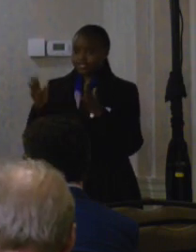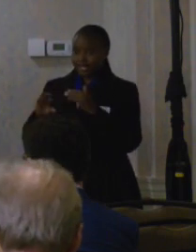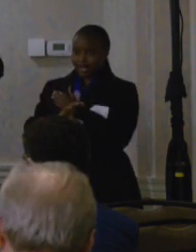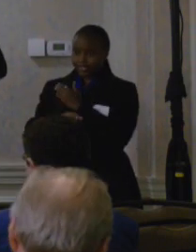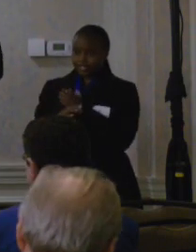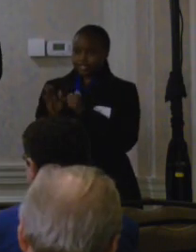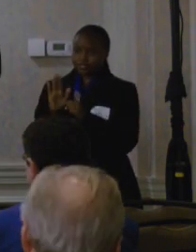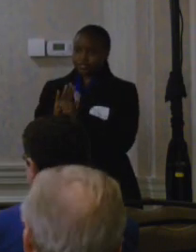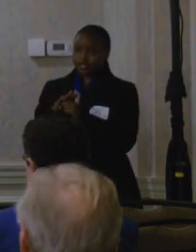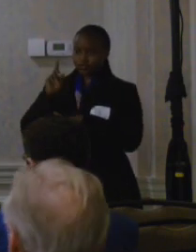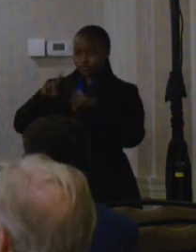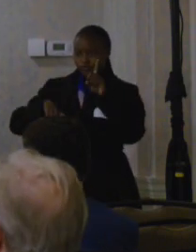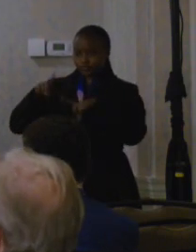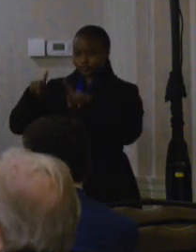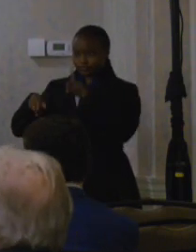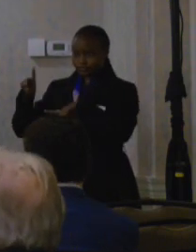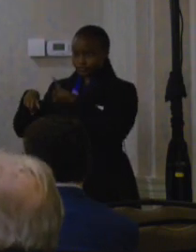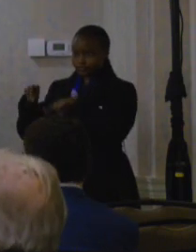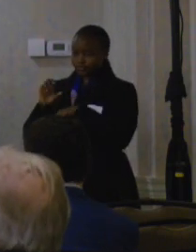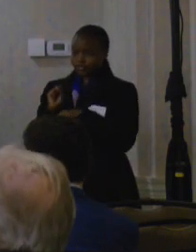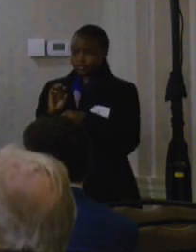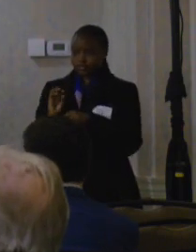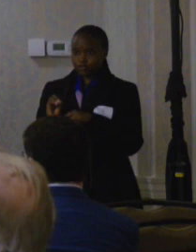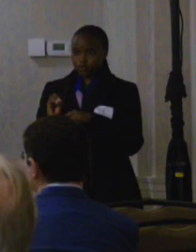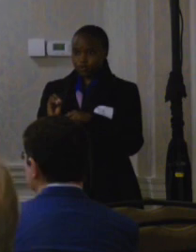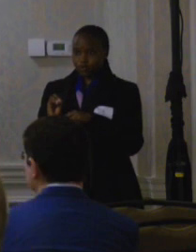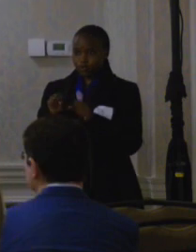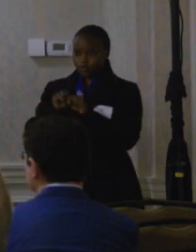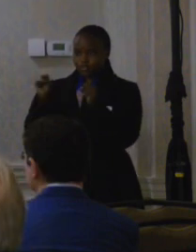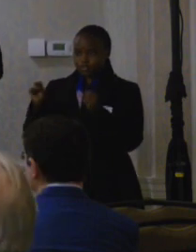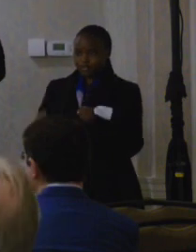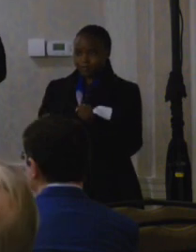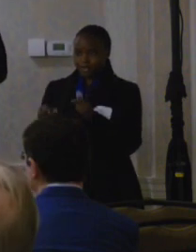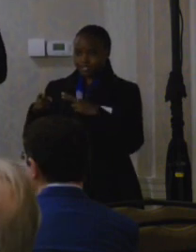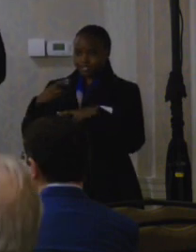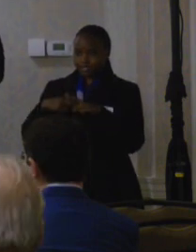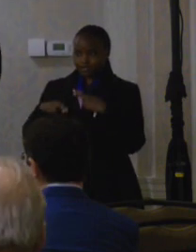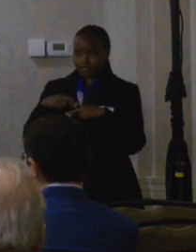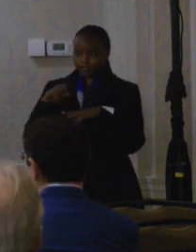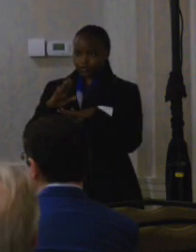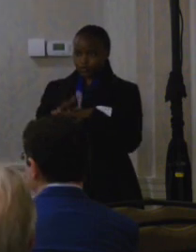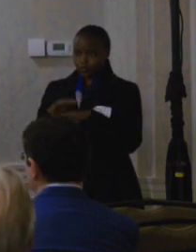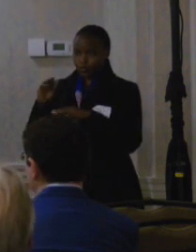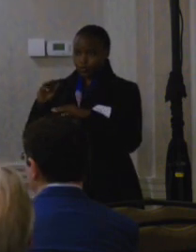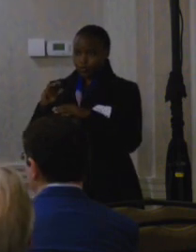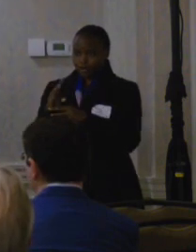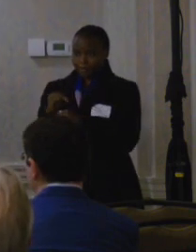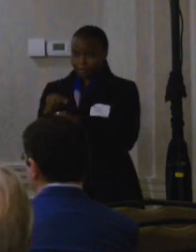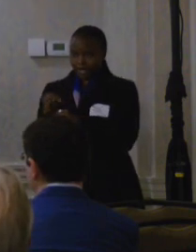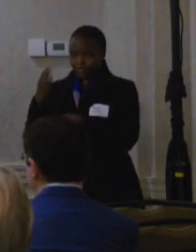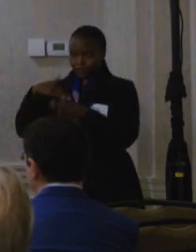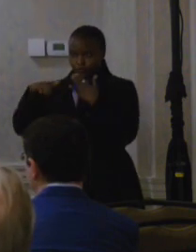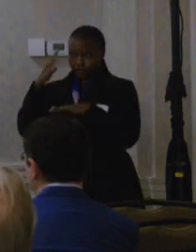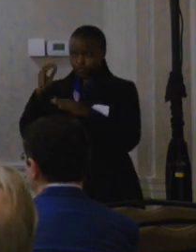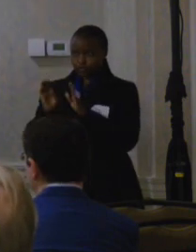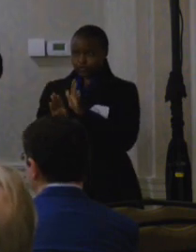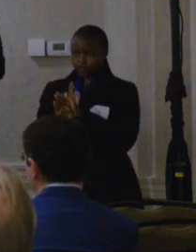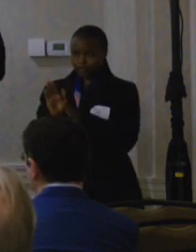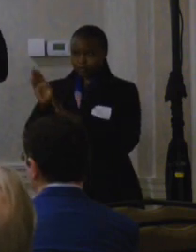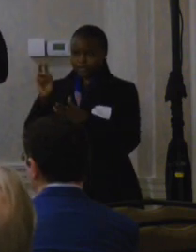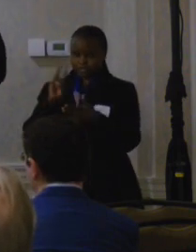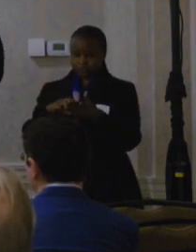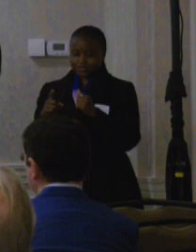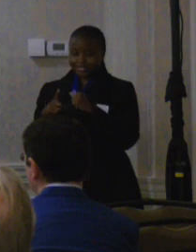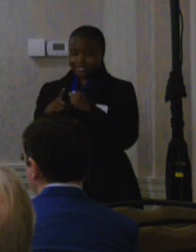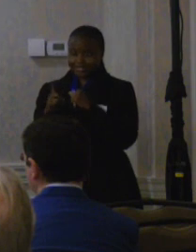lot of variation, right? So a systematic review on math professional development in the US looked at more than 600